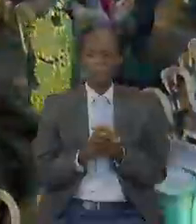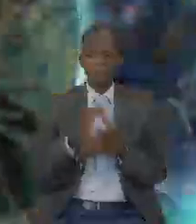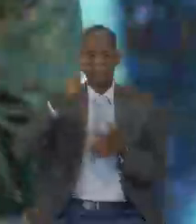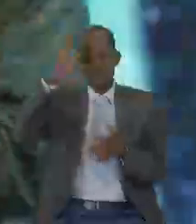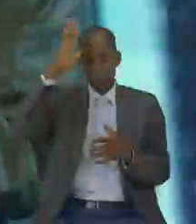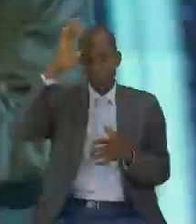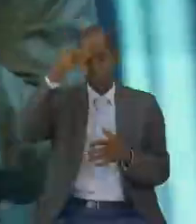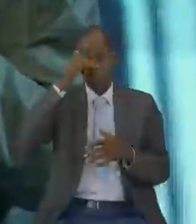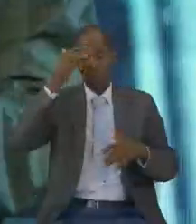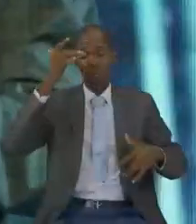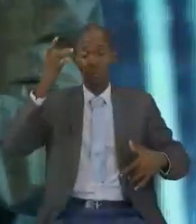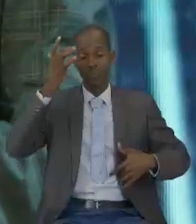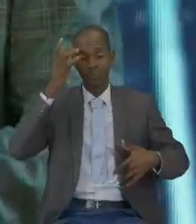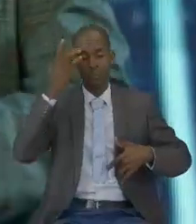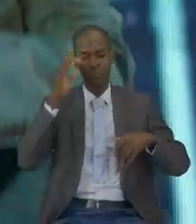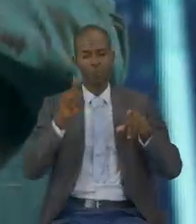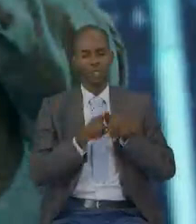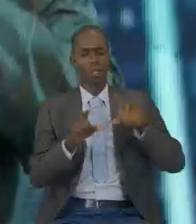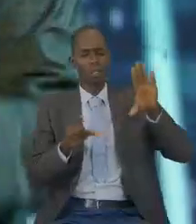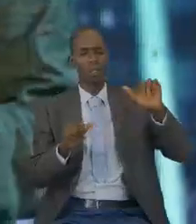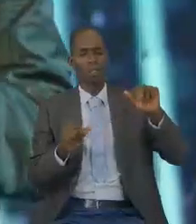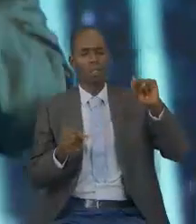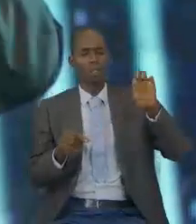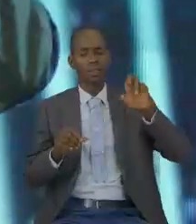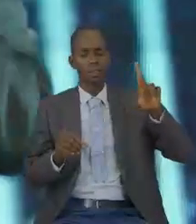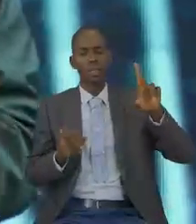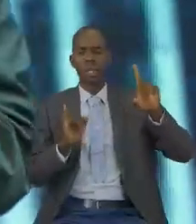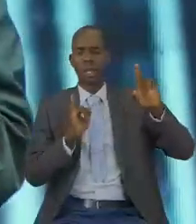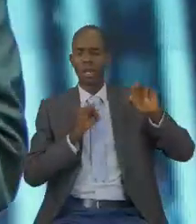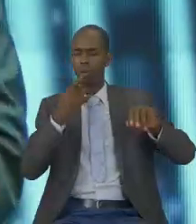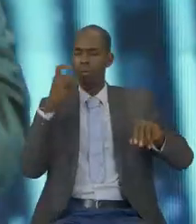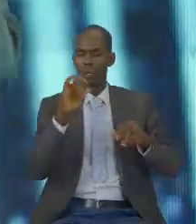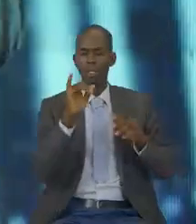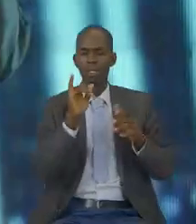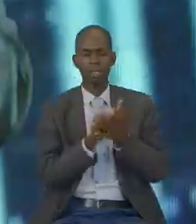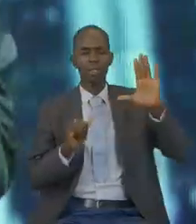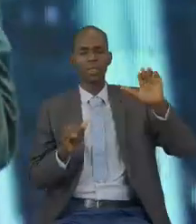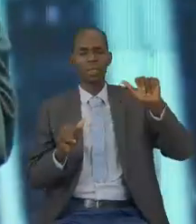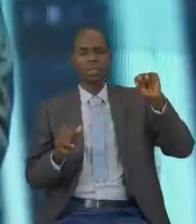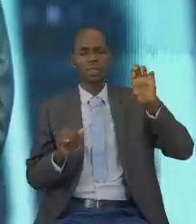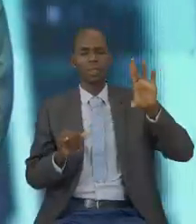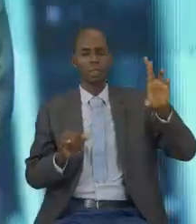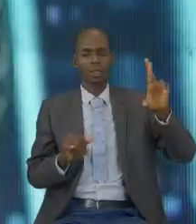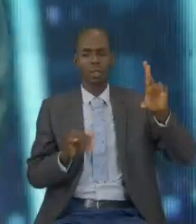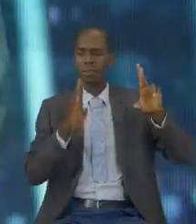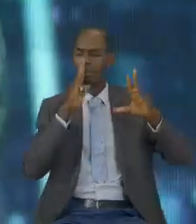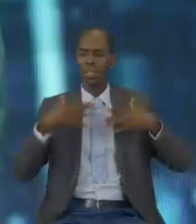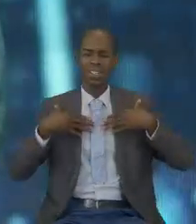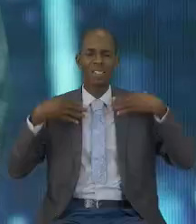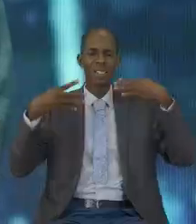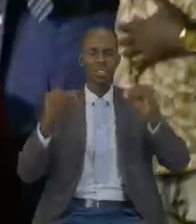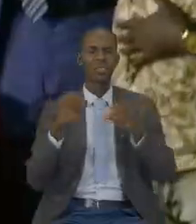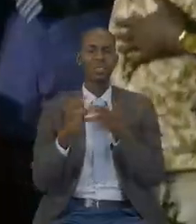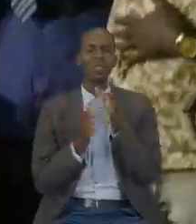Incurable disease, cancer. I command that cancer now be healed in